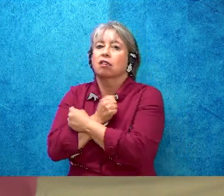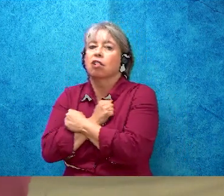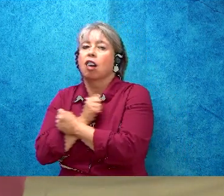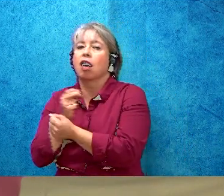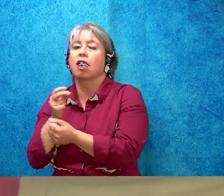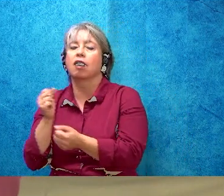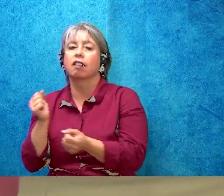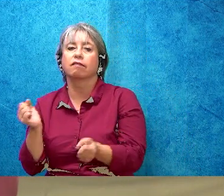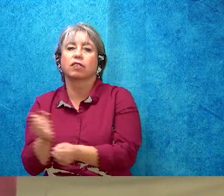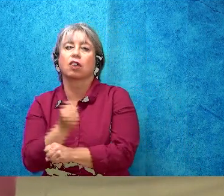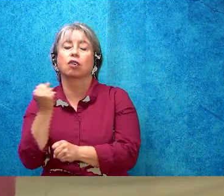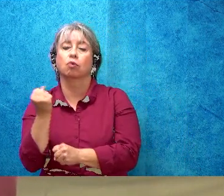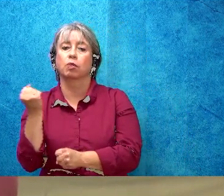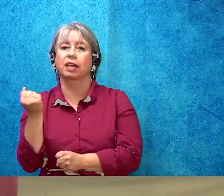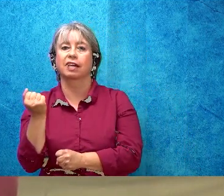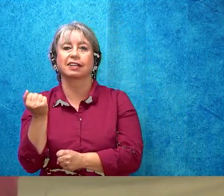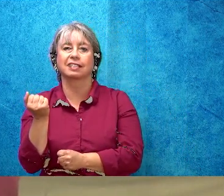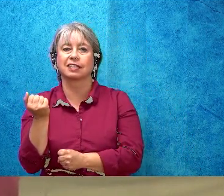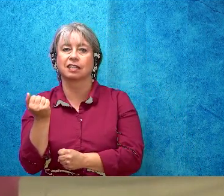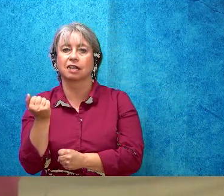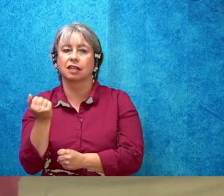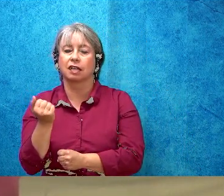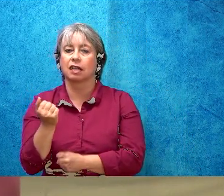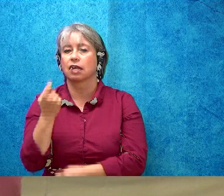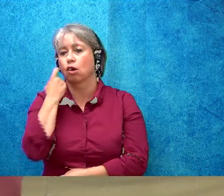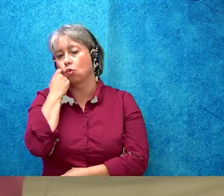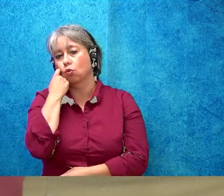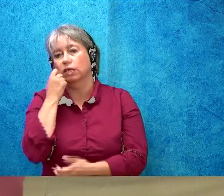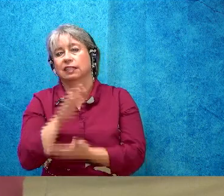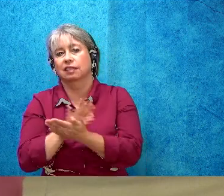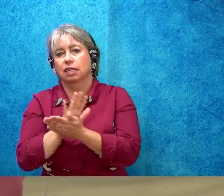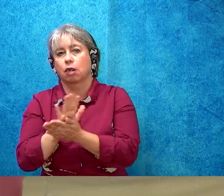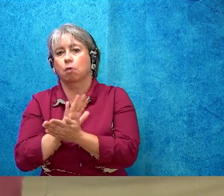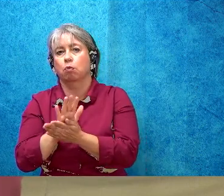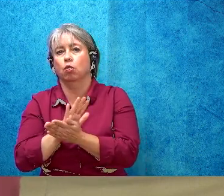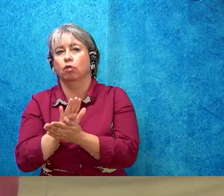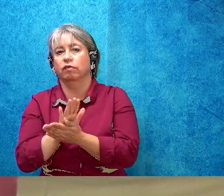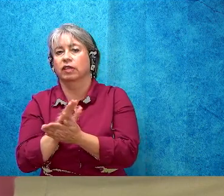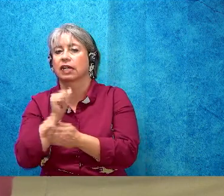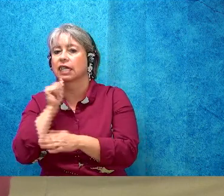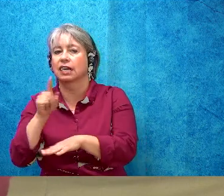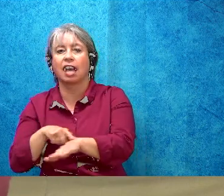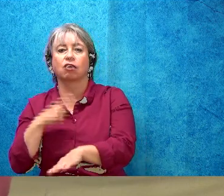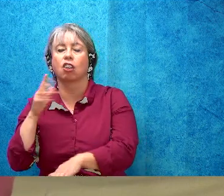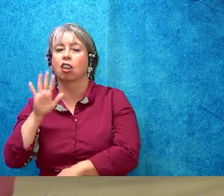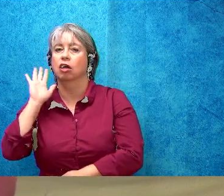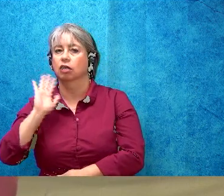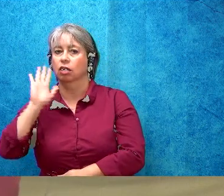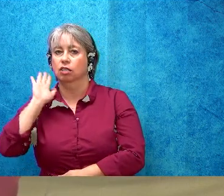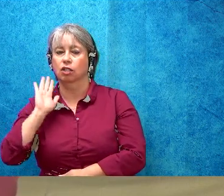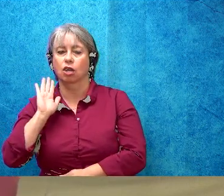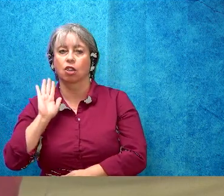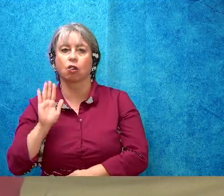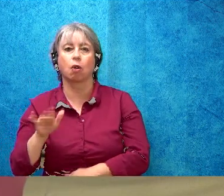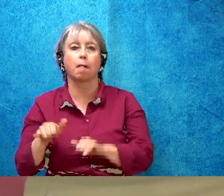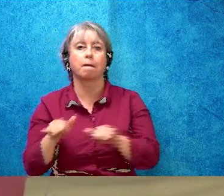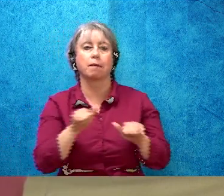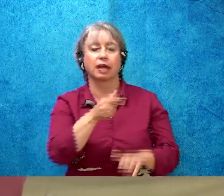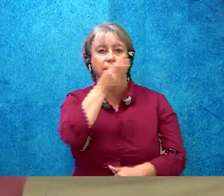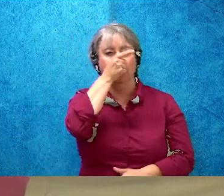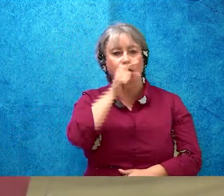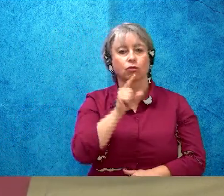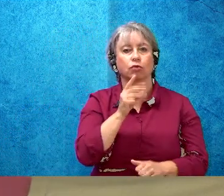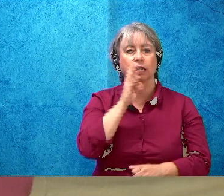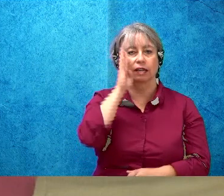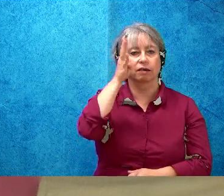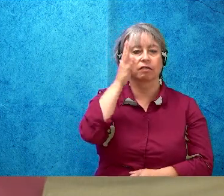Twilight was made not that long ago, okay? These Greek mythology stories are as old as time, and you see story after